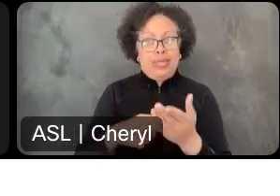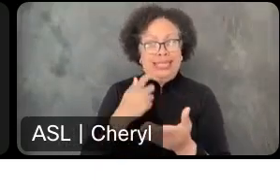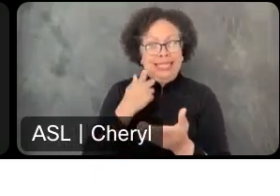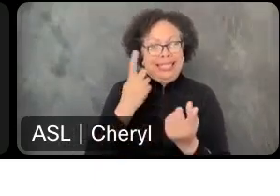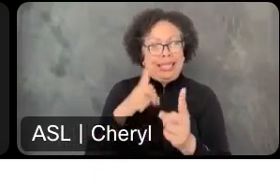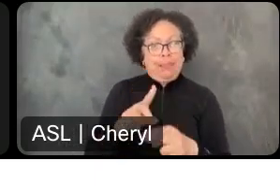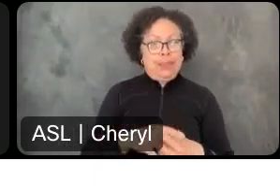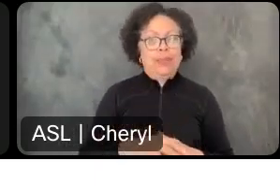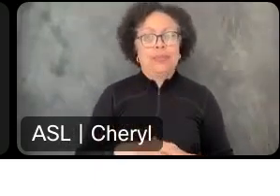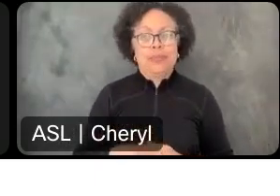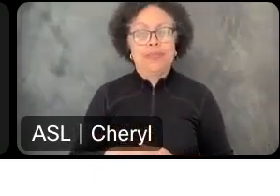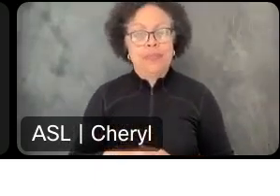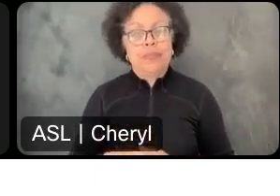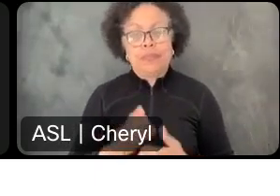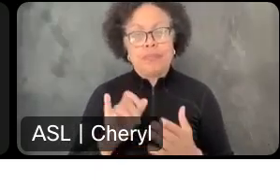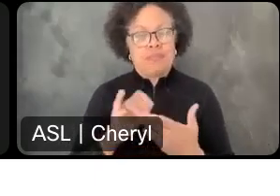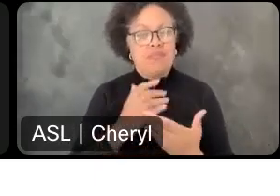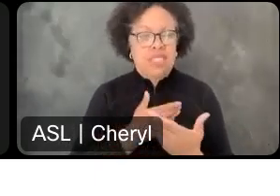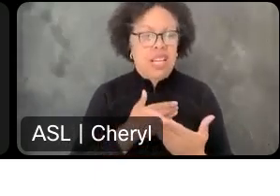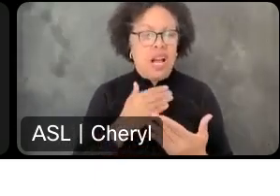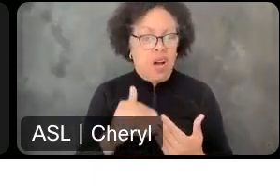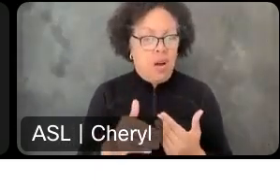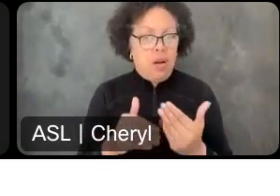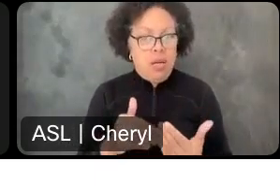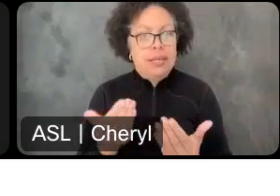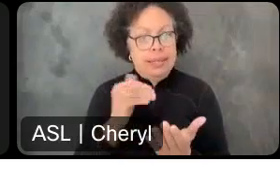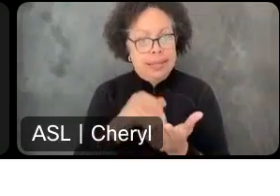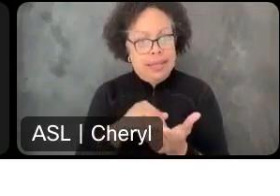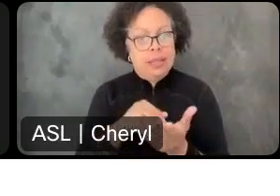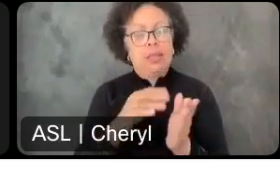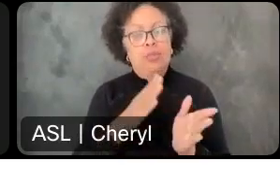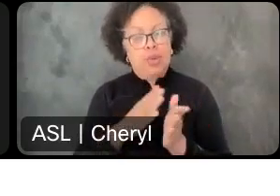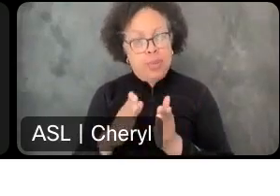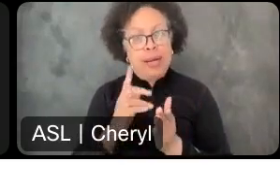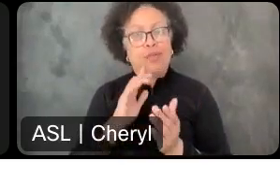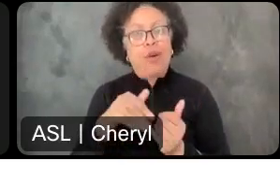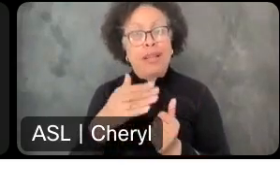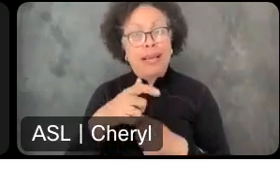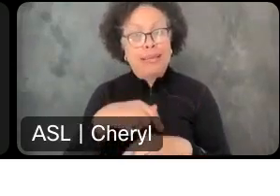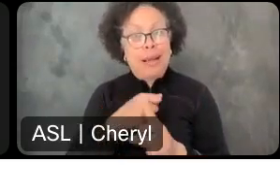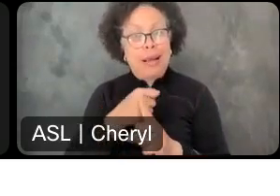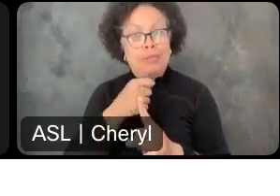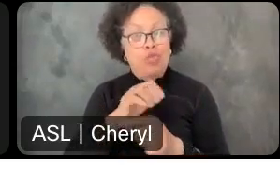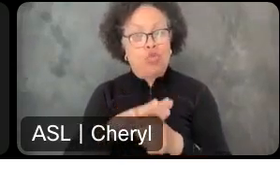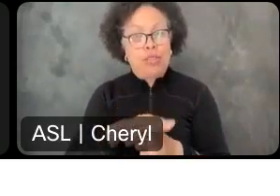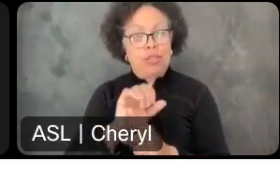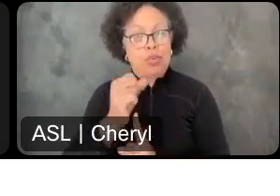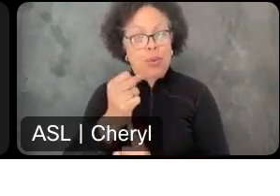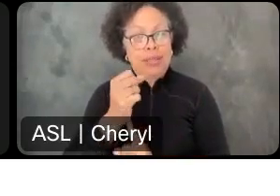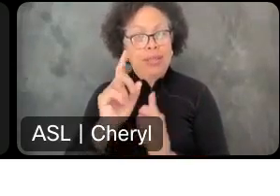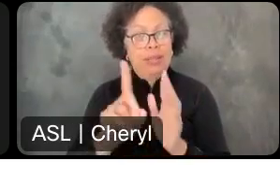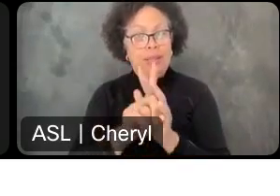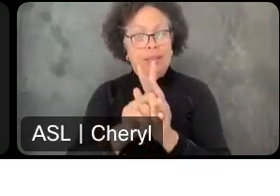place. This is our step where we are again preparing for the next stressful event, and we want to